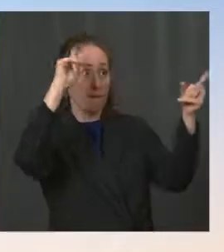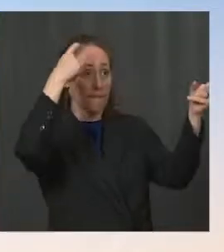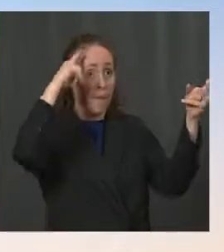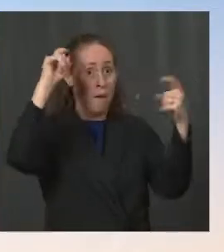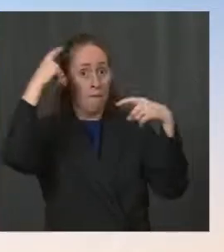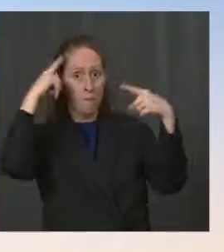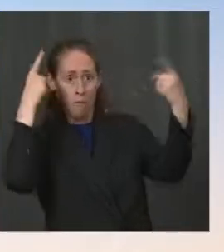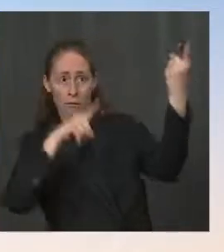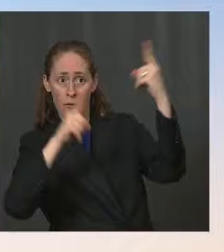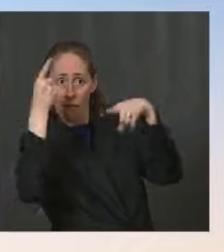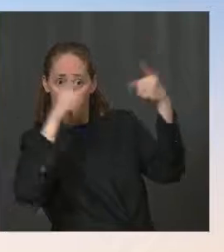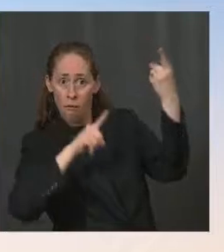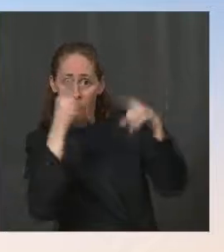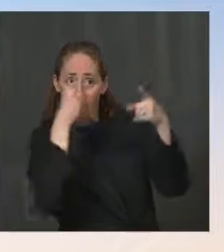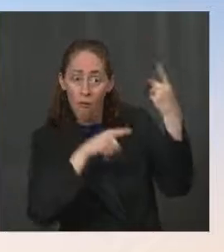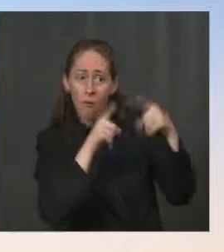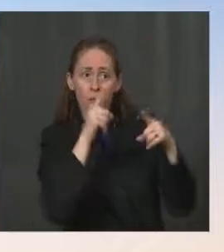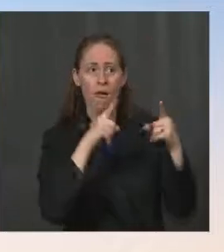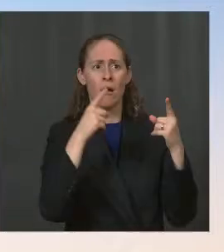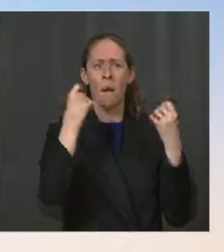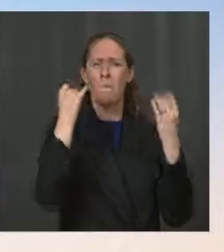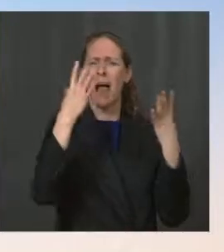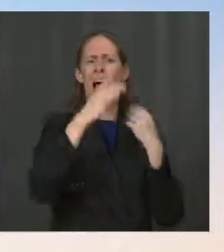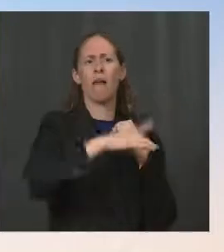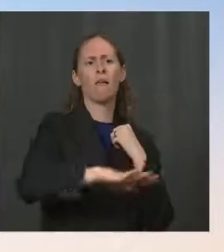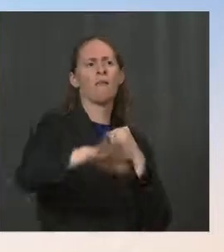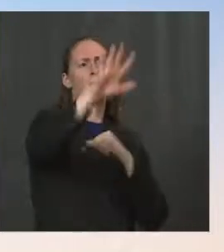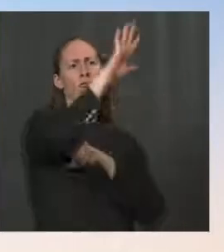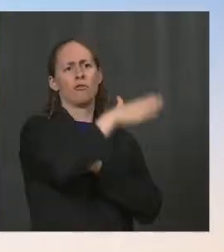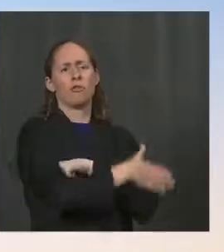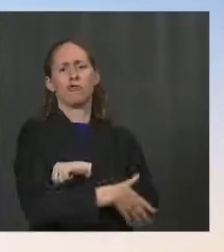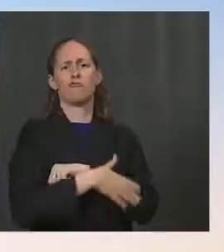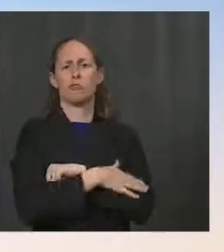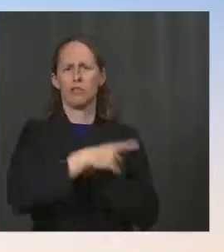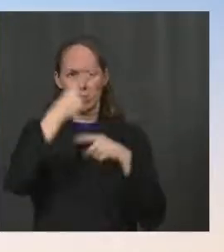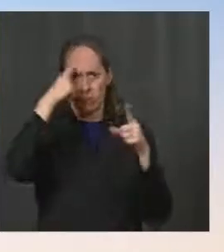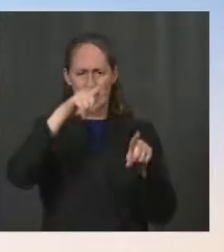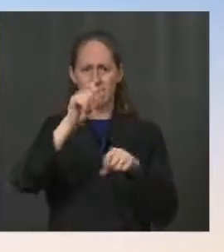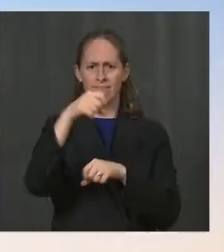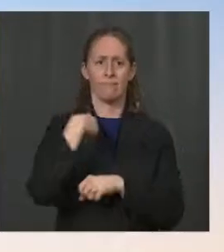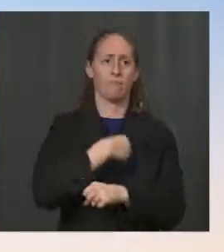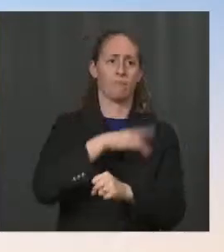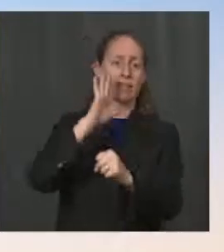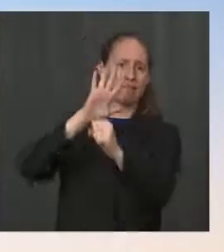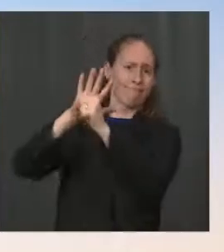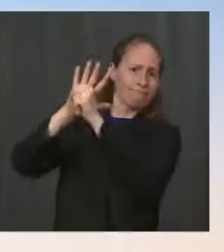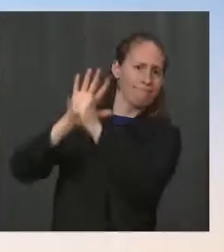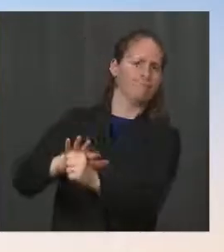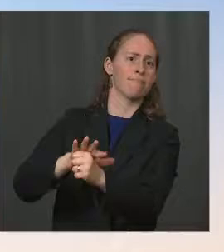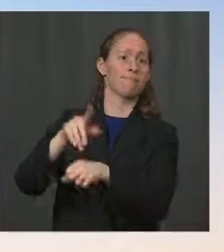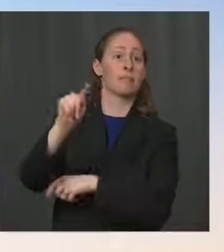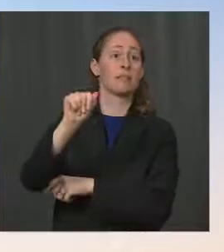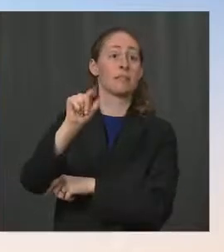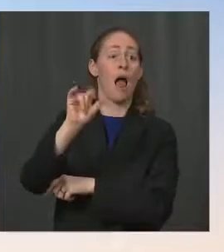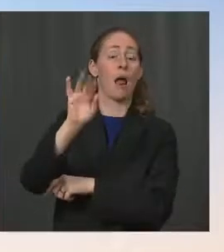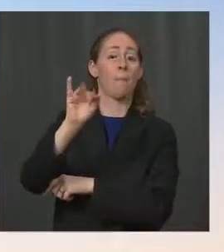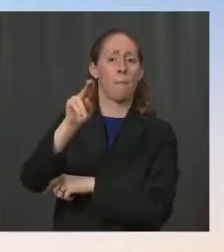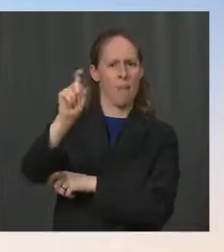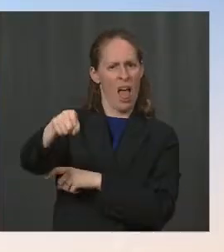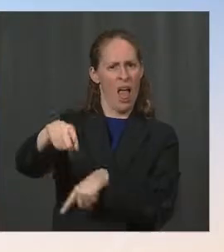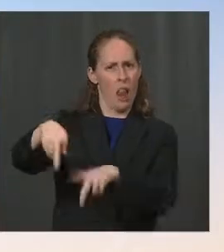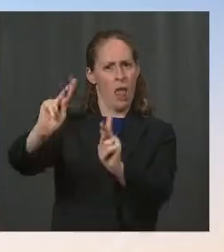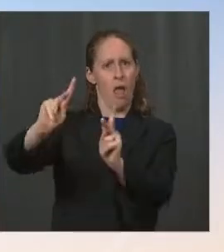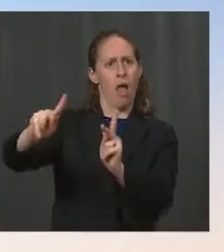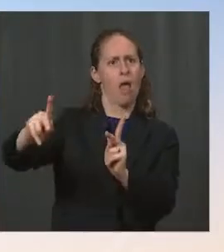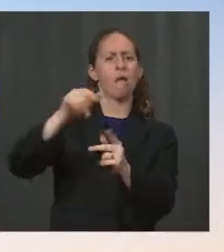world who have agreed that the expectation we are going to press upon the Taliban is that people will be able to freely move, depart the country. There was a